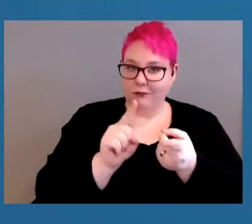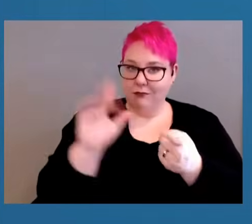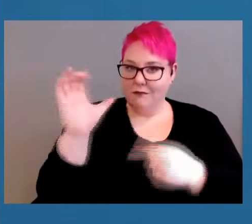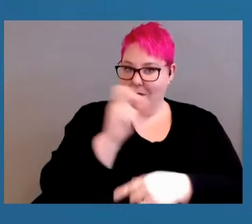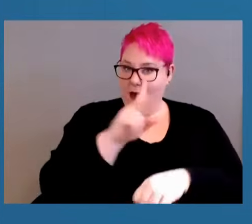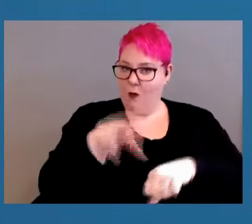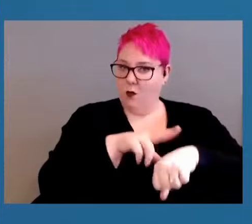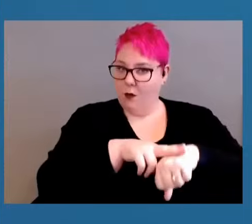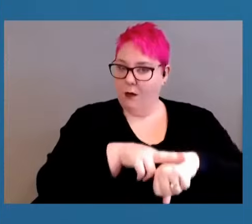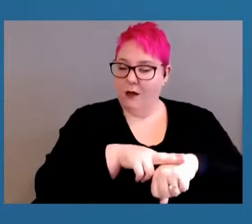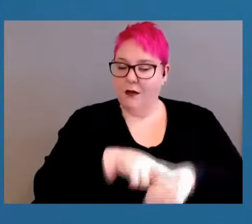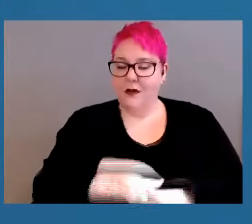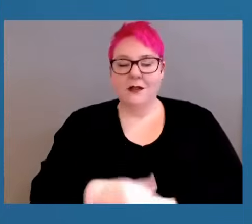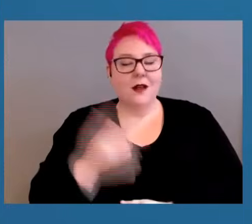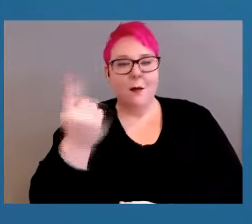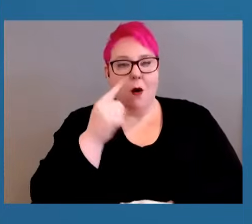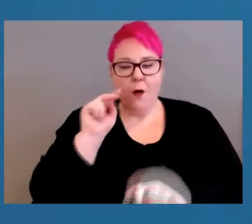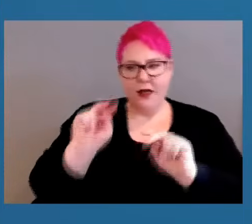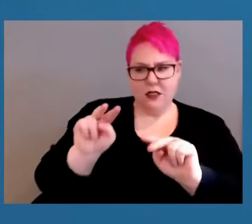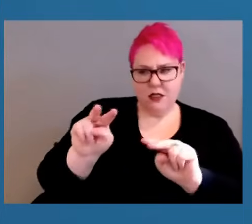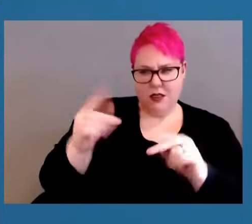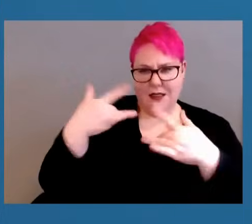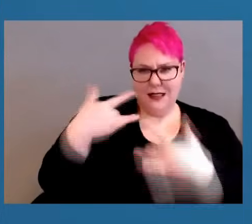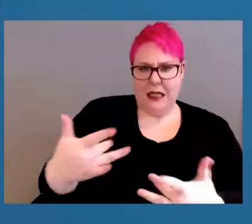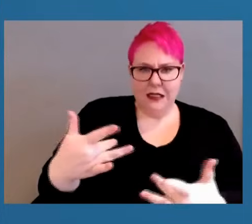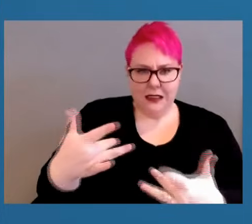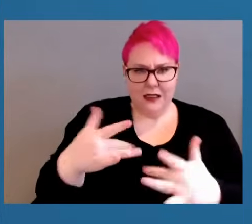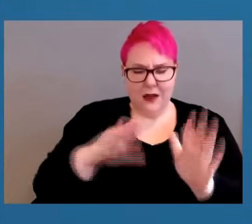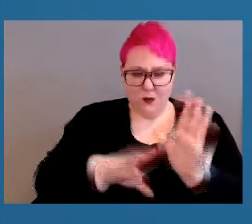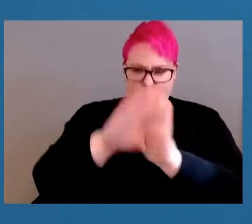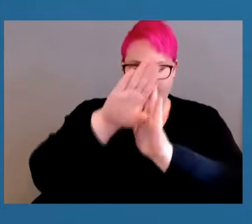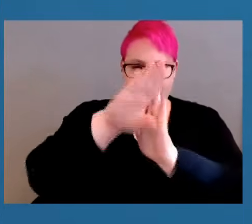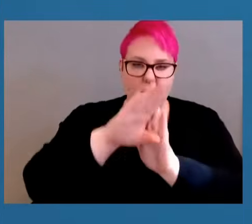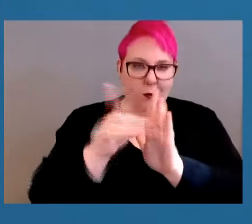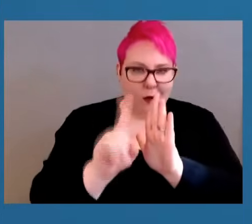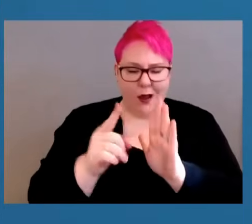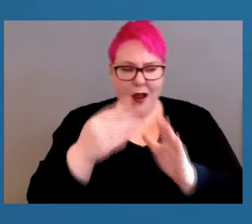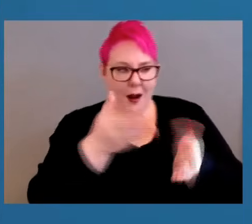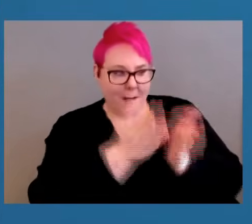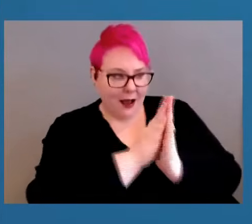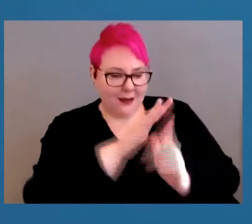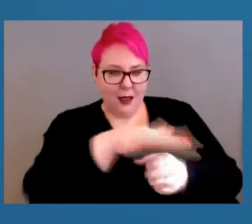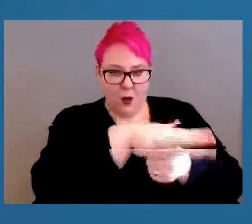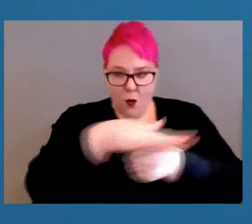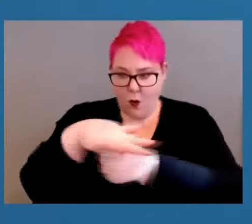I'm always watching spikes, trends, and asking the localities what I can do for them.